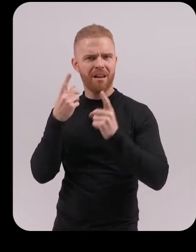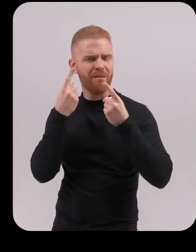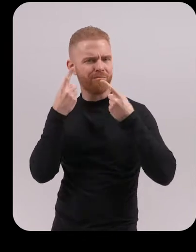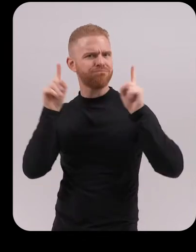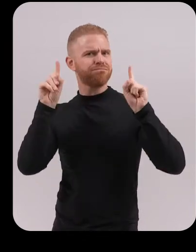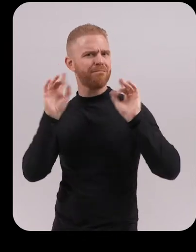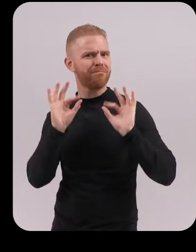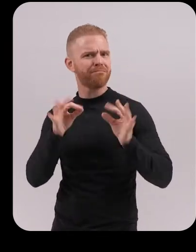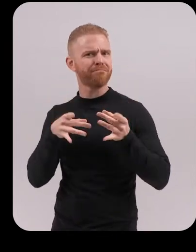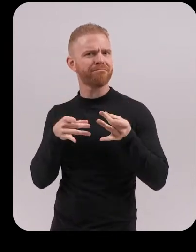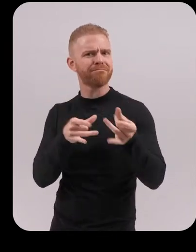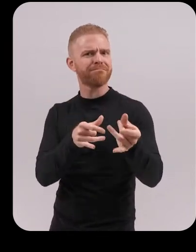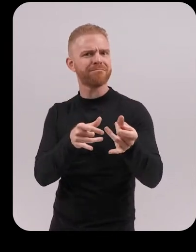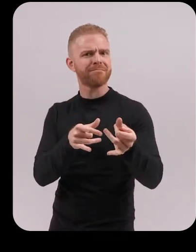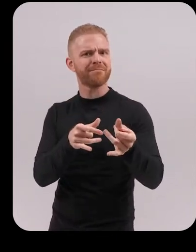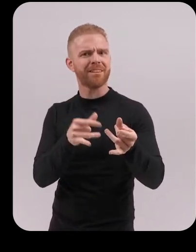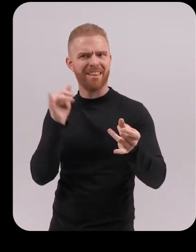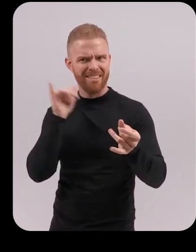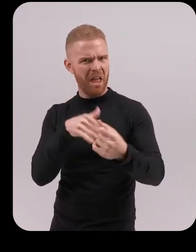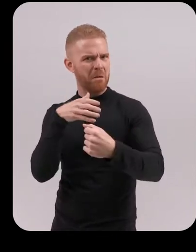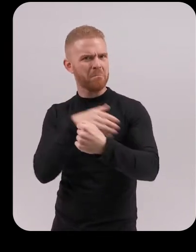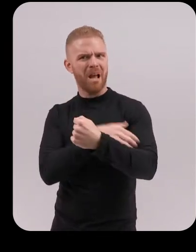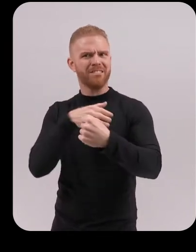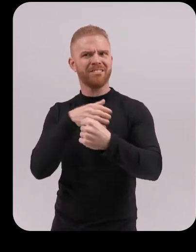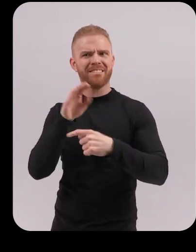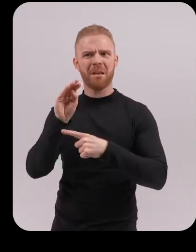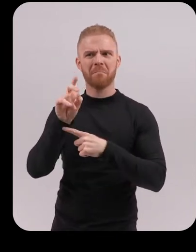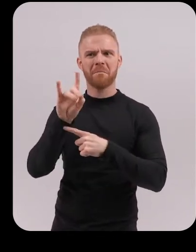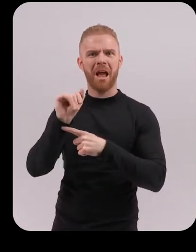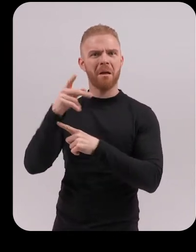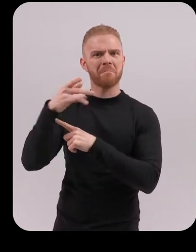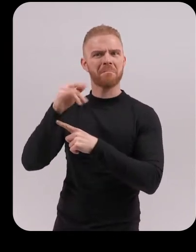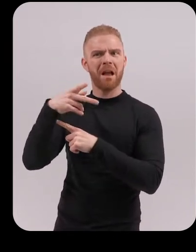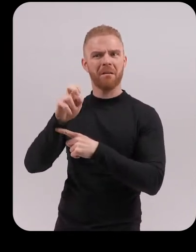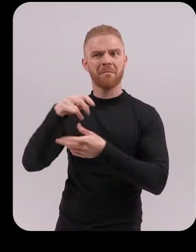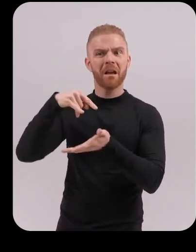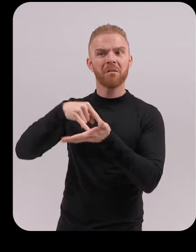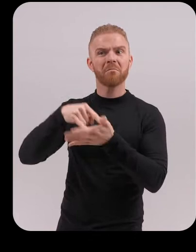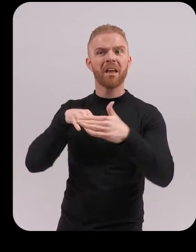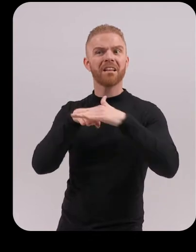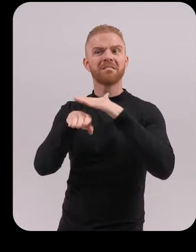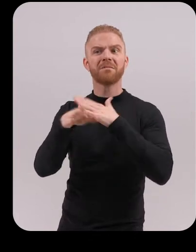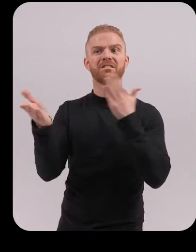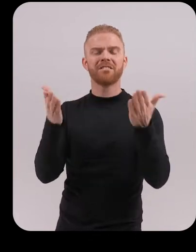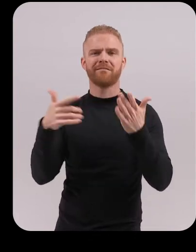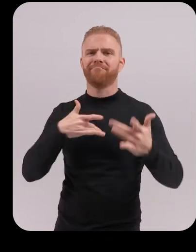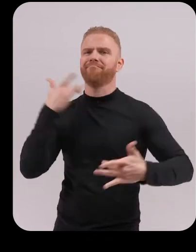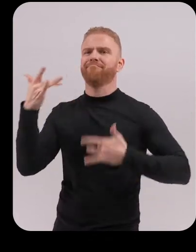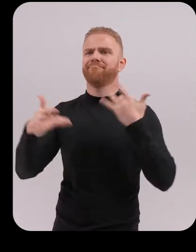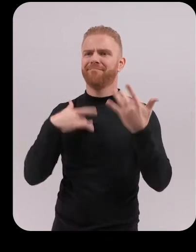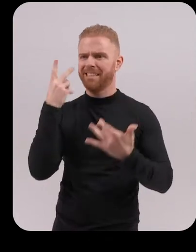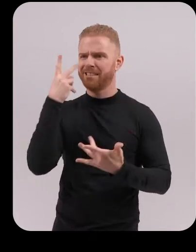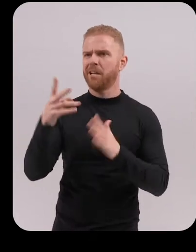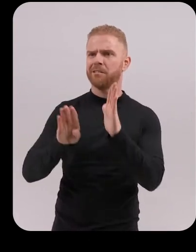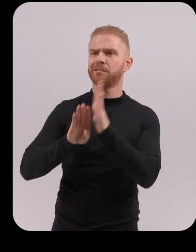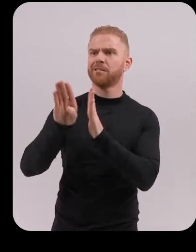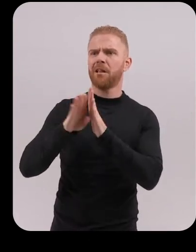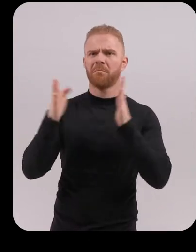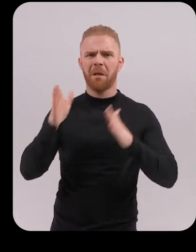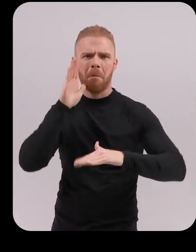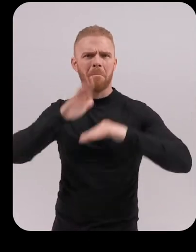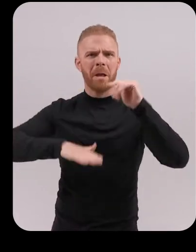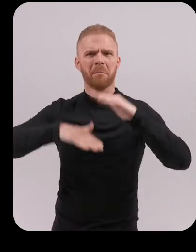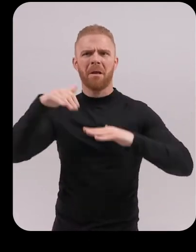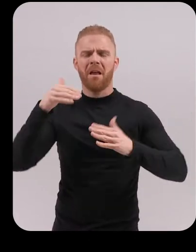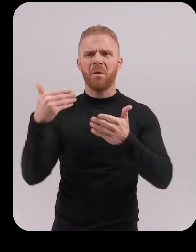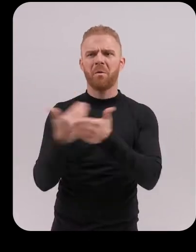effectively. With the power of MediaPipe and Android Accessibility Service, we're excited to see how developers will build new